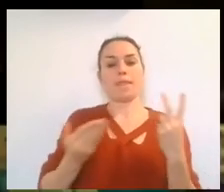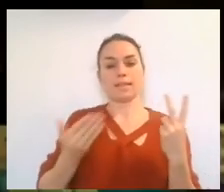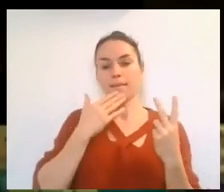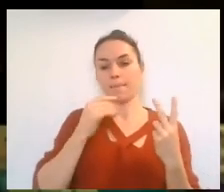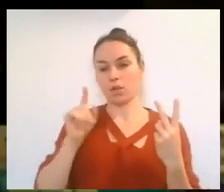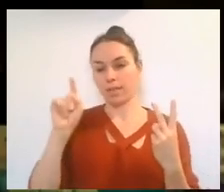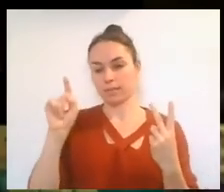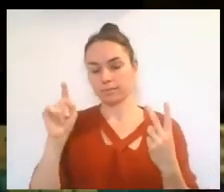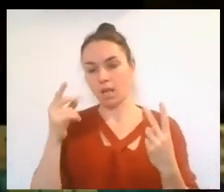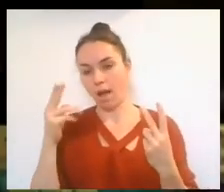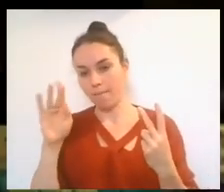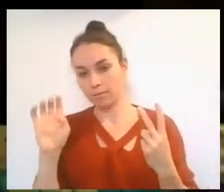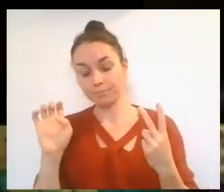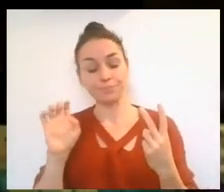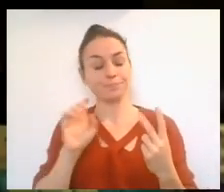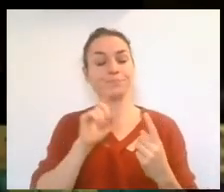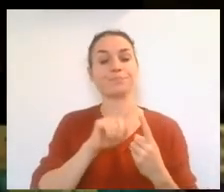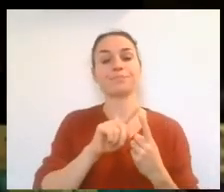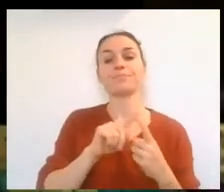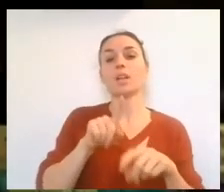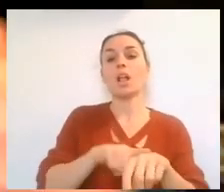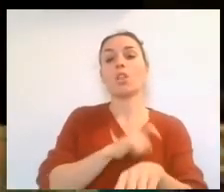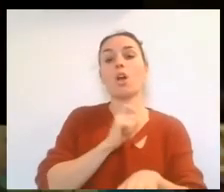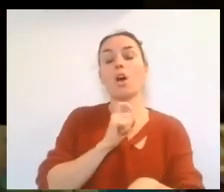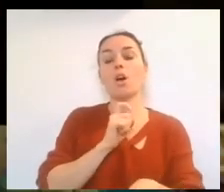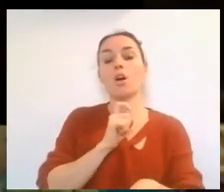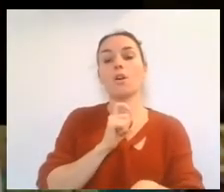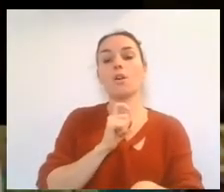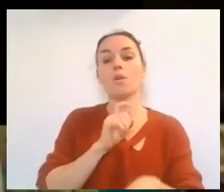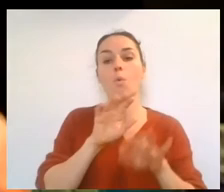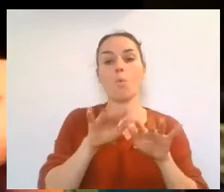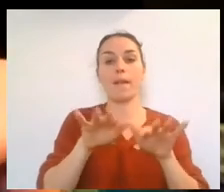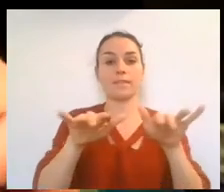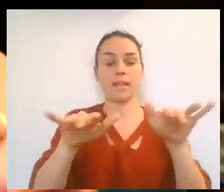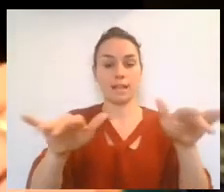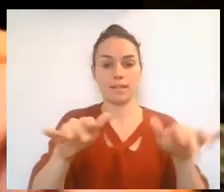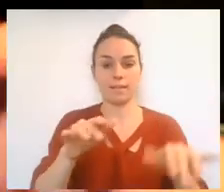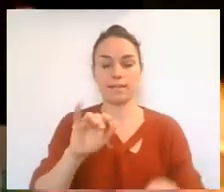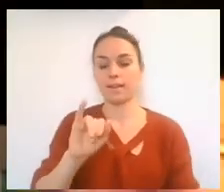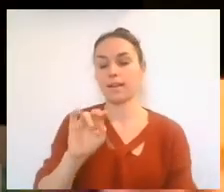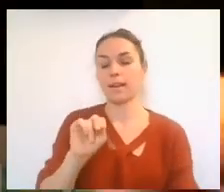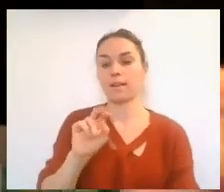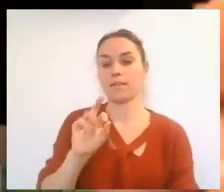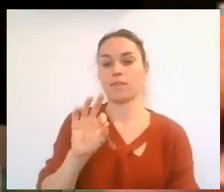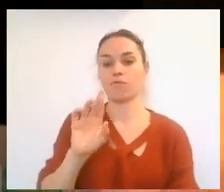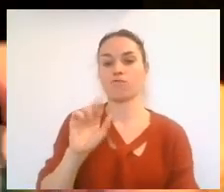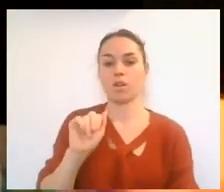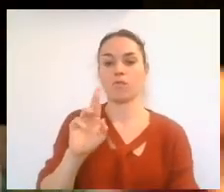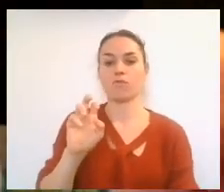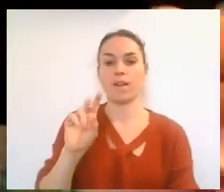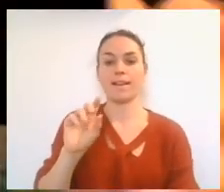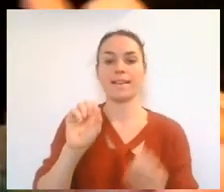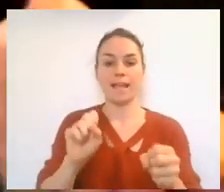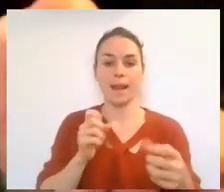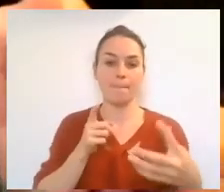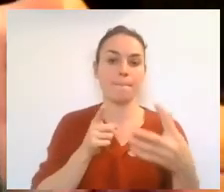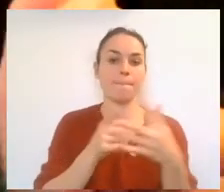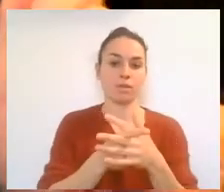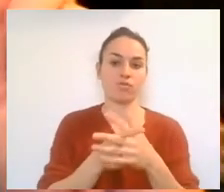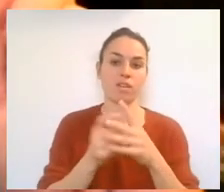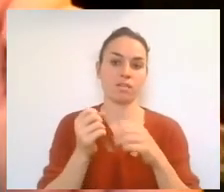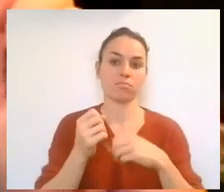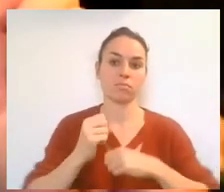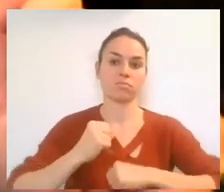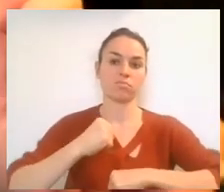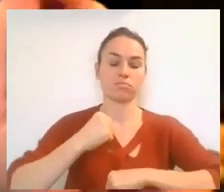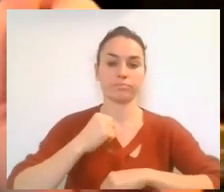that long wavelength infrared light, or even radio waves, penetrates solid particles, dust, much better than